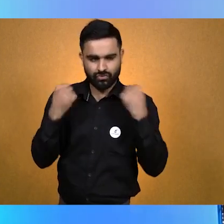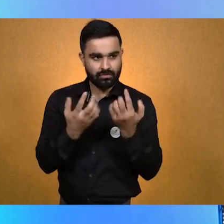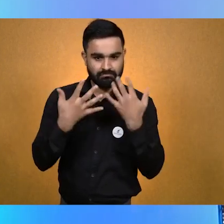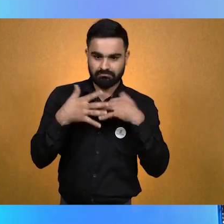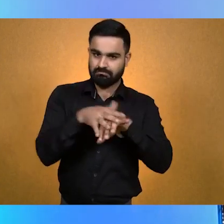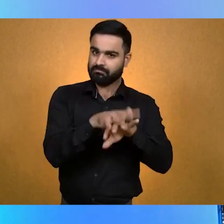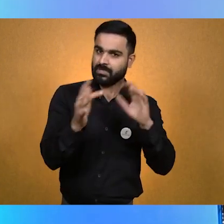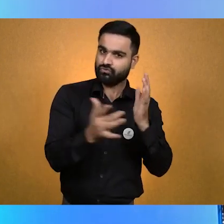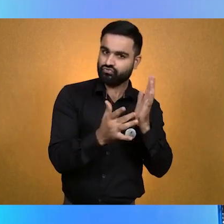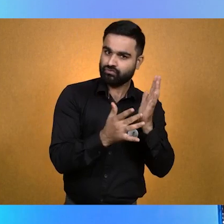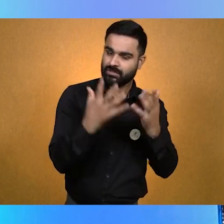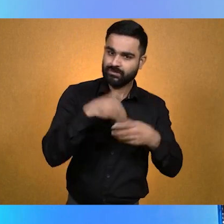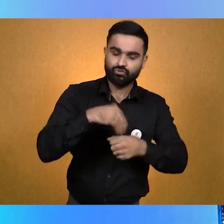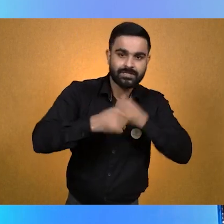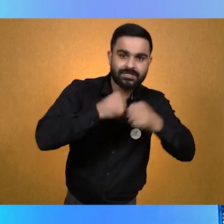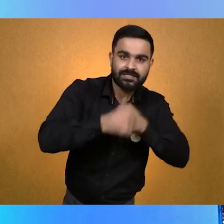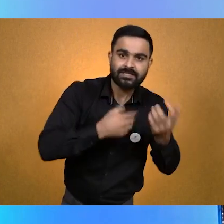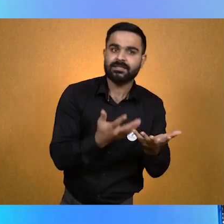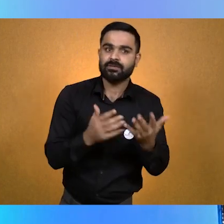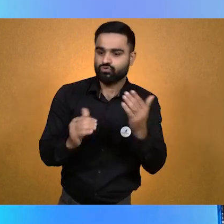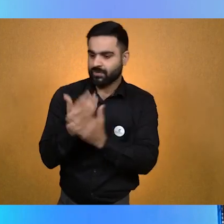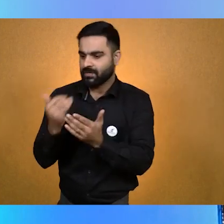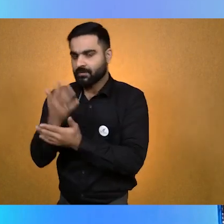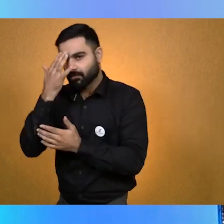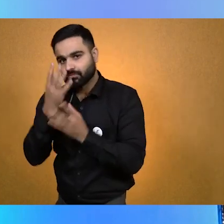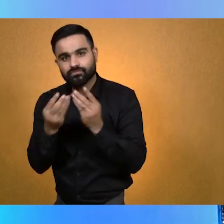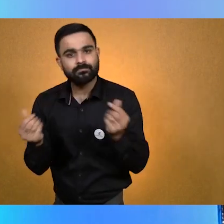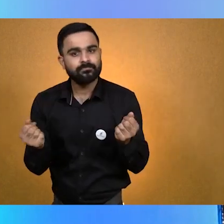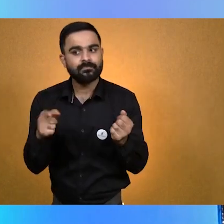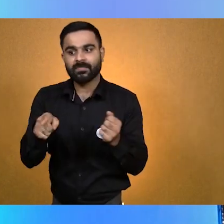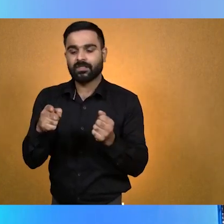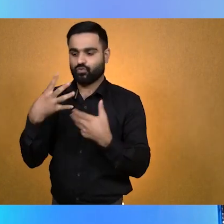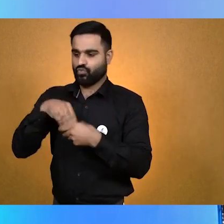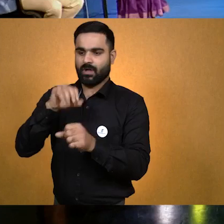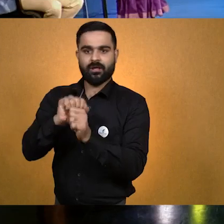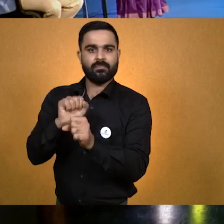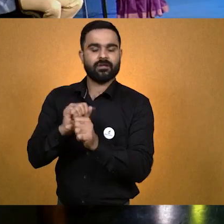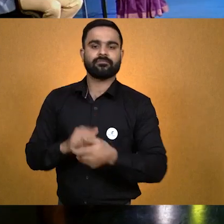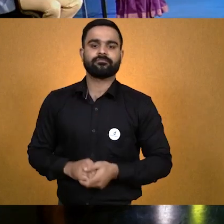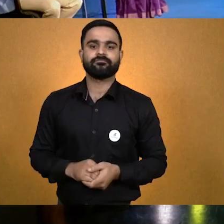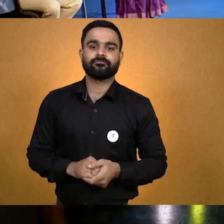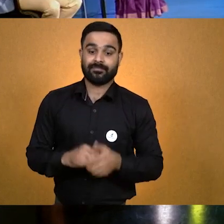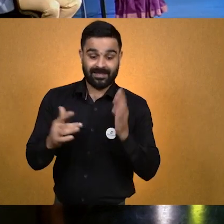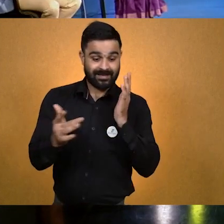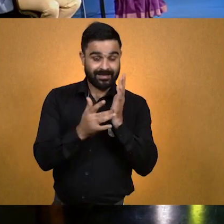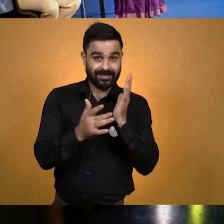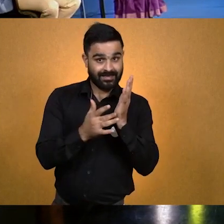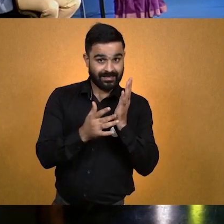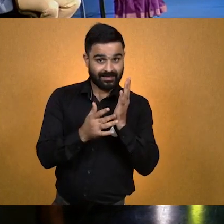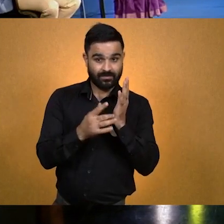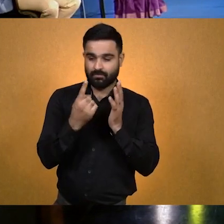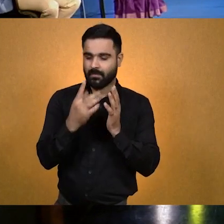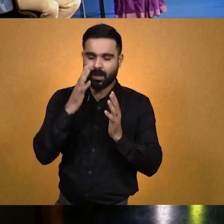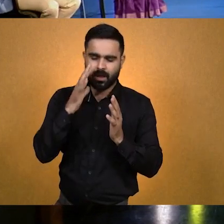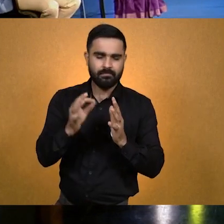emerging technologies in enhancing sports. What are some of the innovative solutions that you've been working on? Like, technology is one of